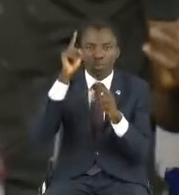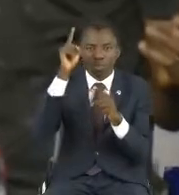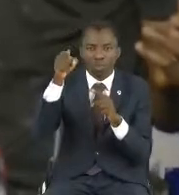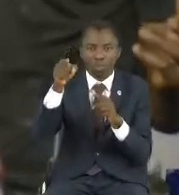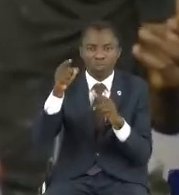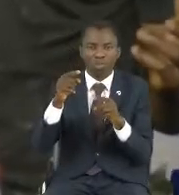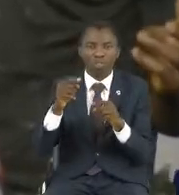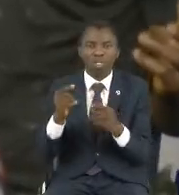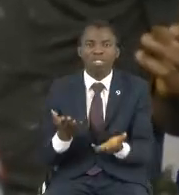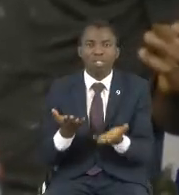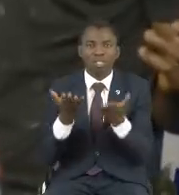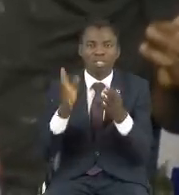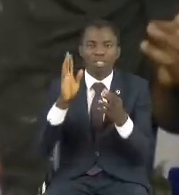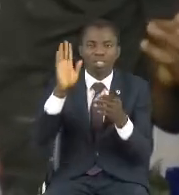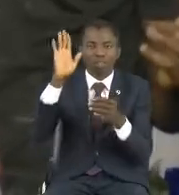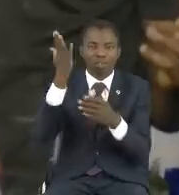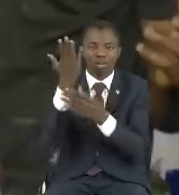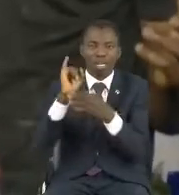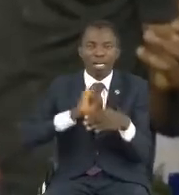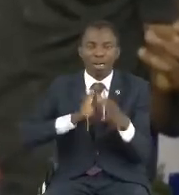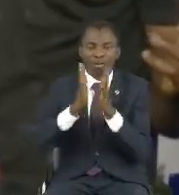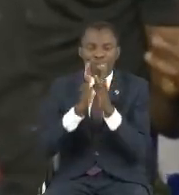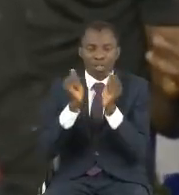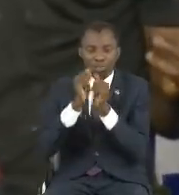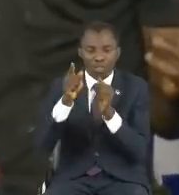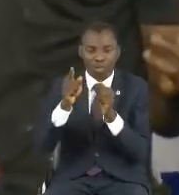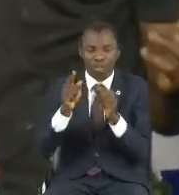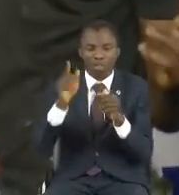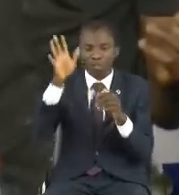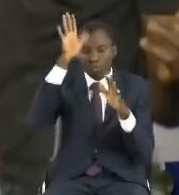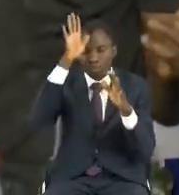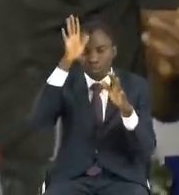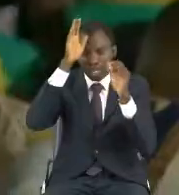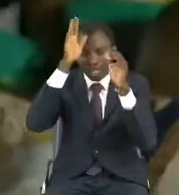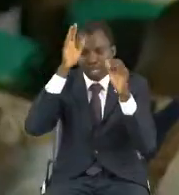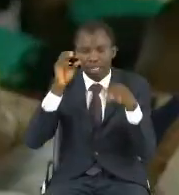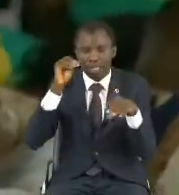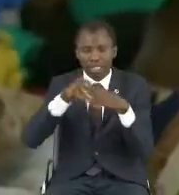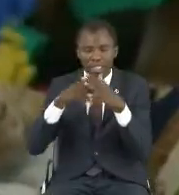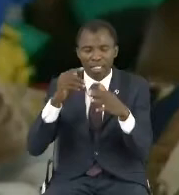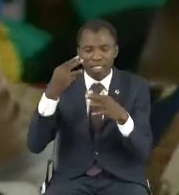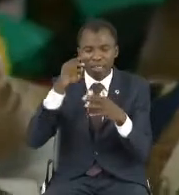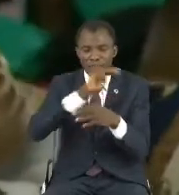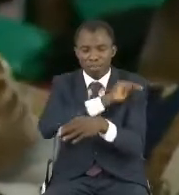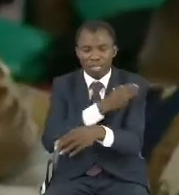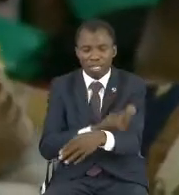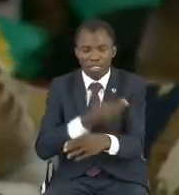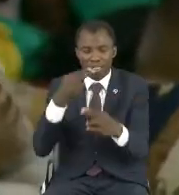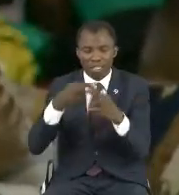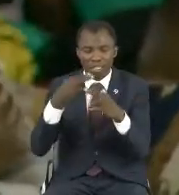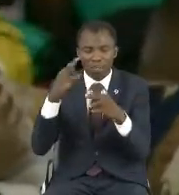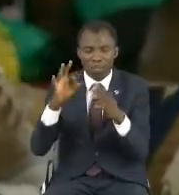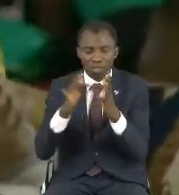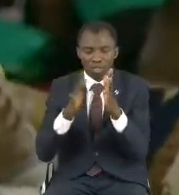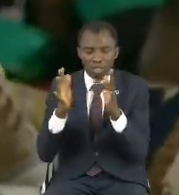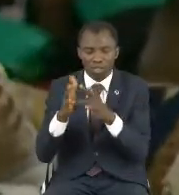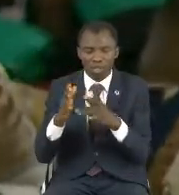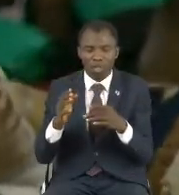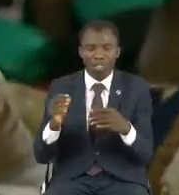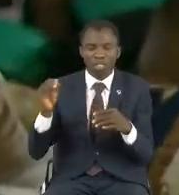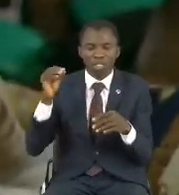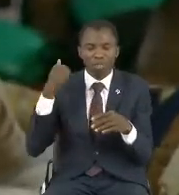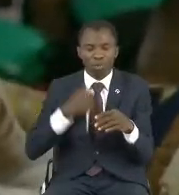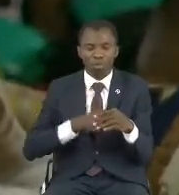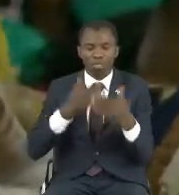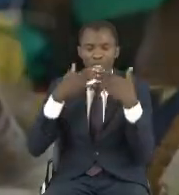that hand and pray with your Father. In the mighty name of Jesus, we thank you for all